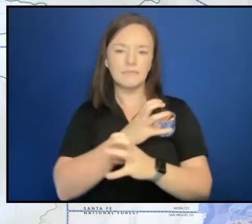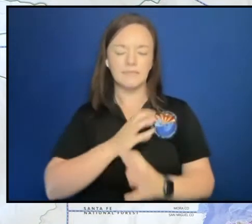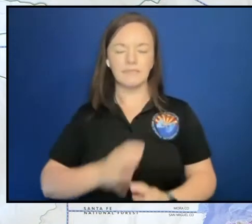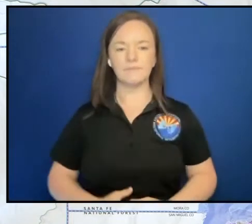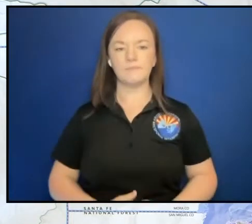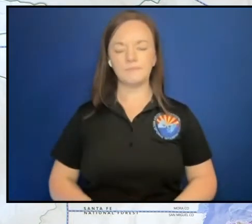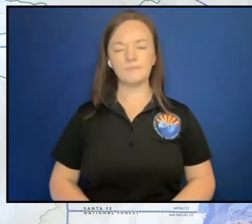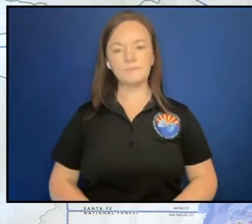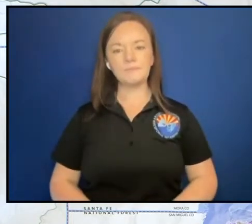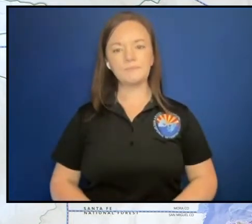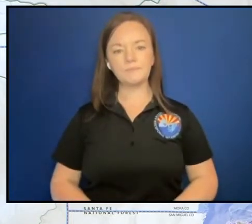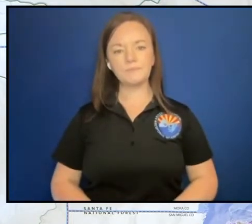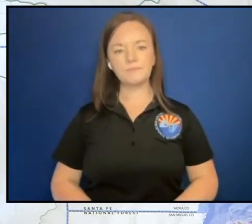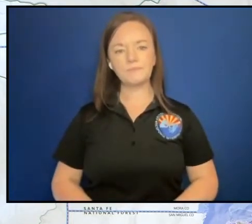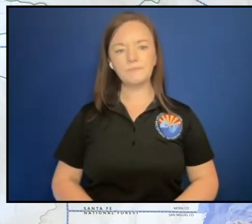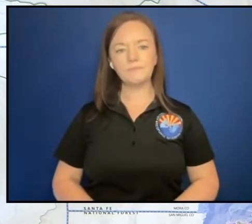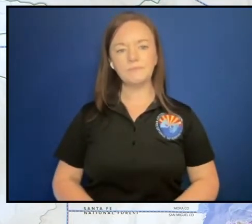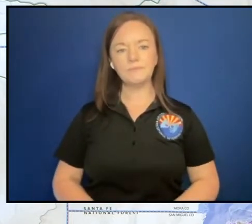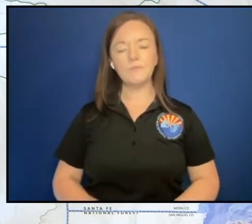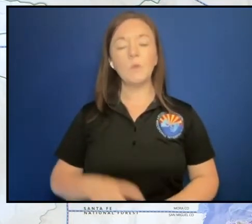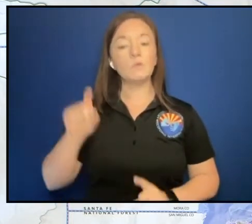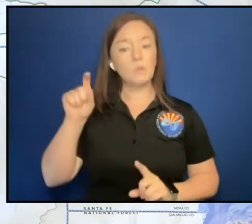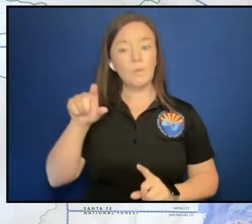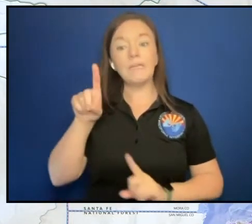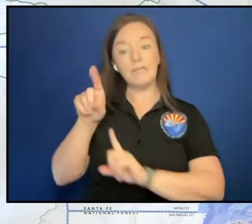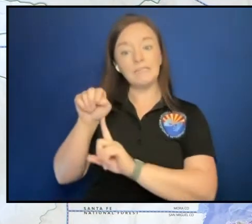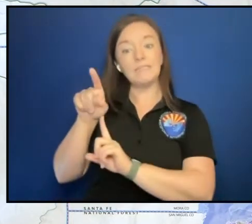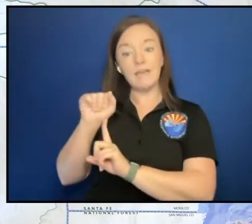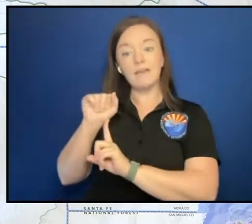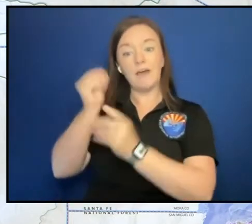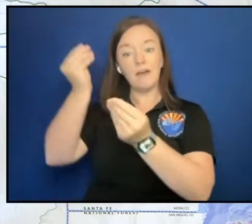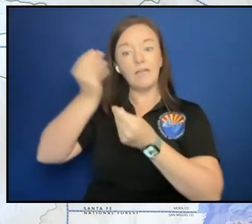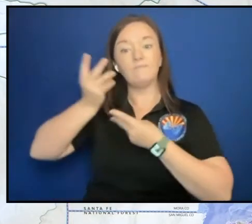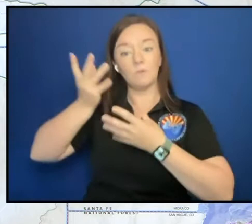So the data needs, we talked about that, getting rainfall gauges up, and then the data itself.